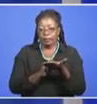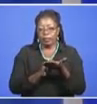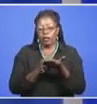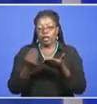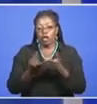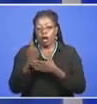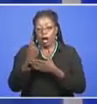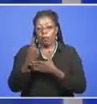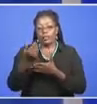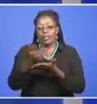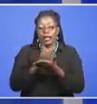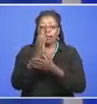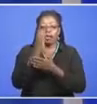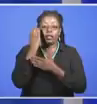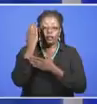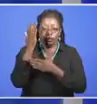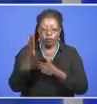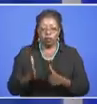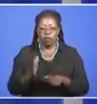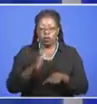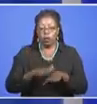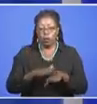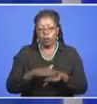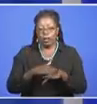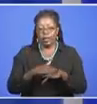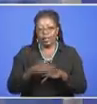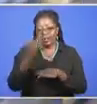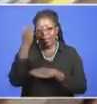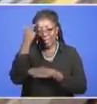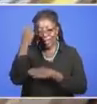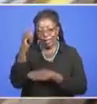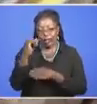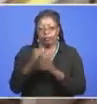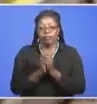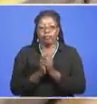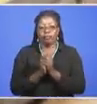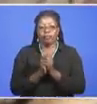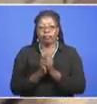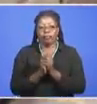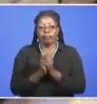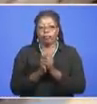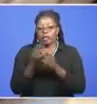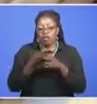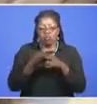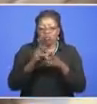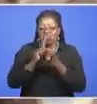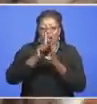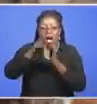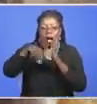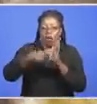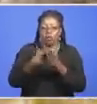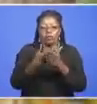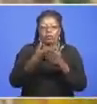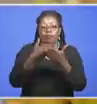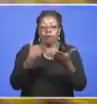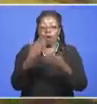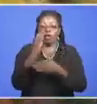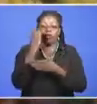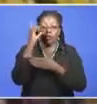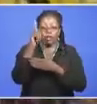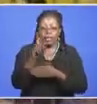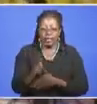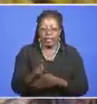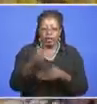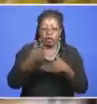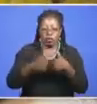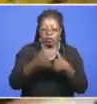several consumers today to get feedback on this move. Just a matter of hours now before consumers can pick up those much-needed